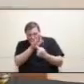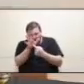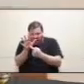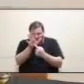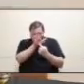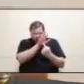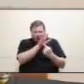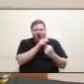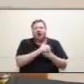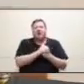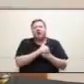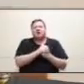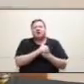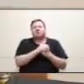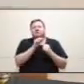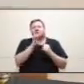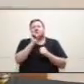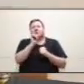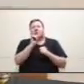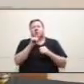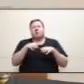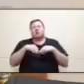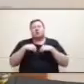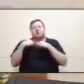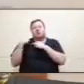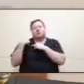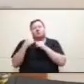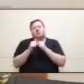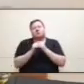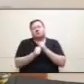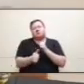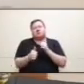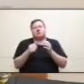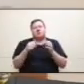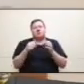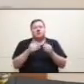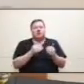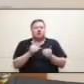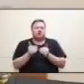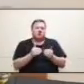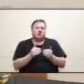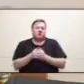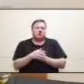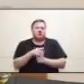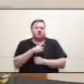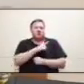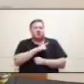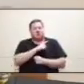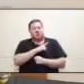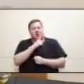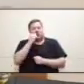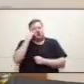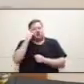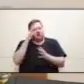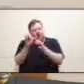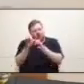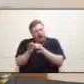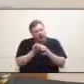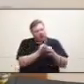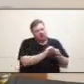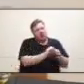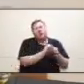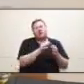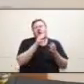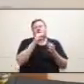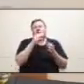of your own consequence management? Why do you think you can be able to isolate that and make sure and